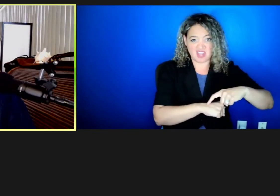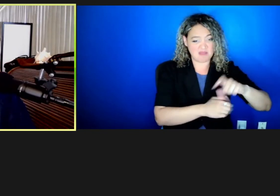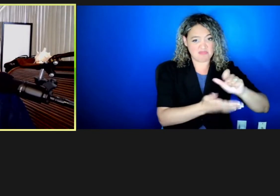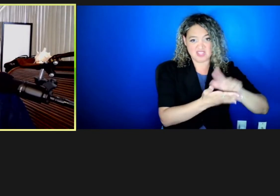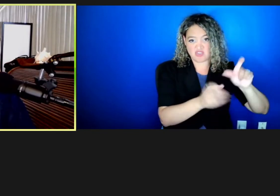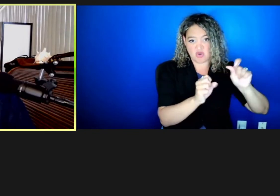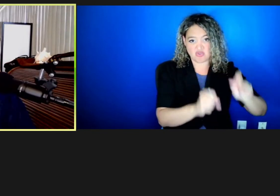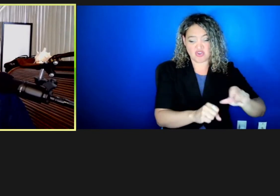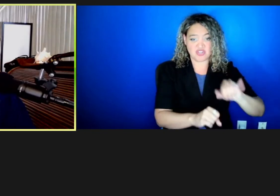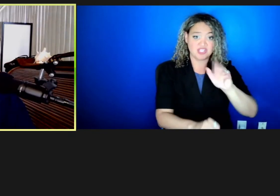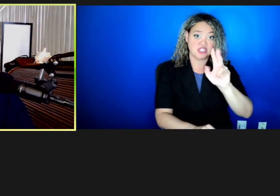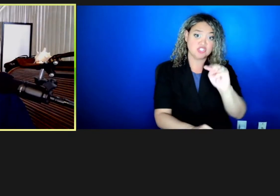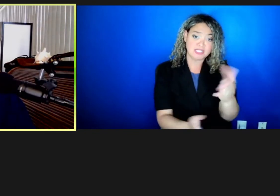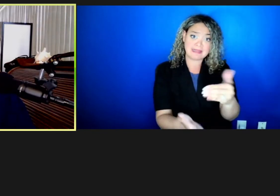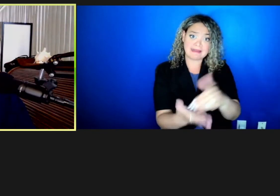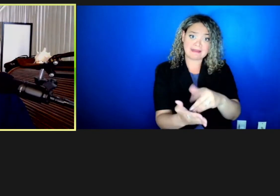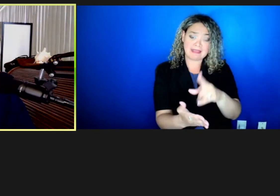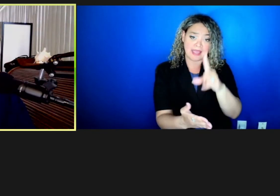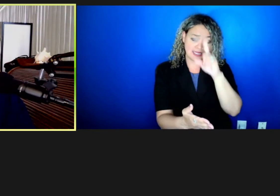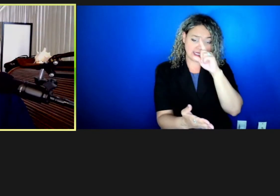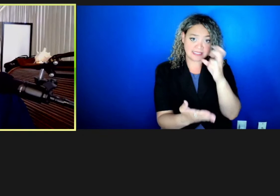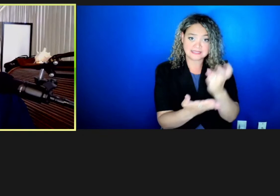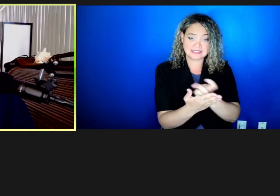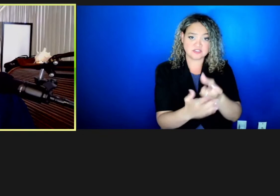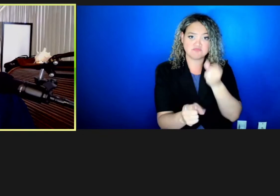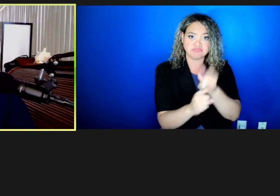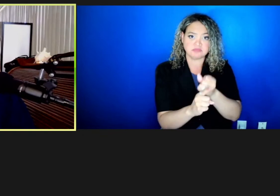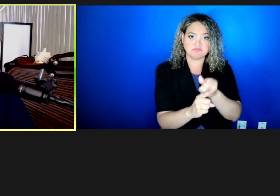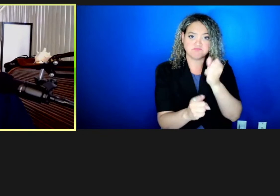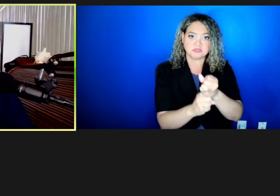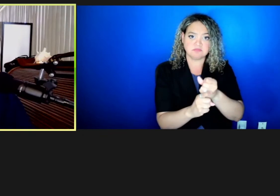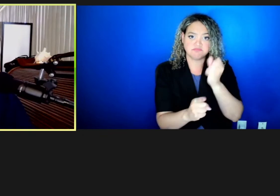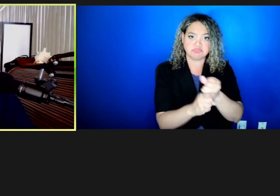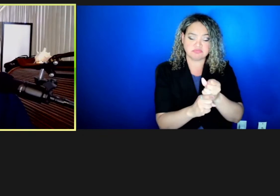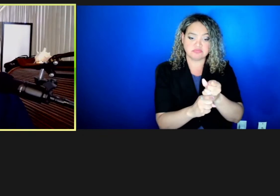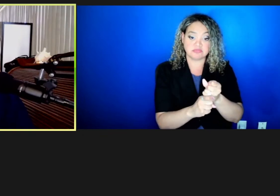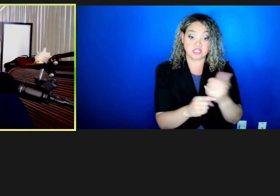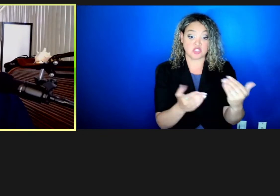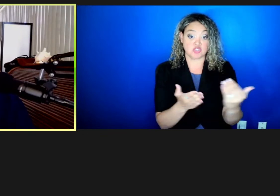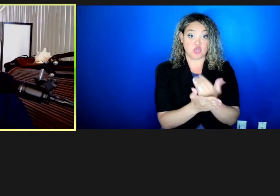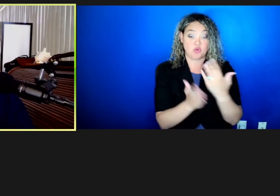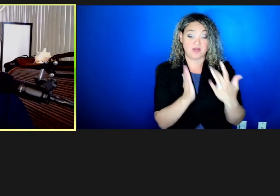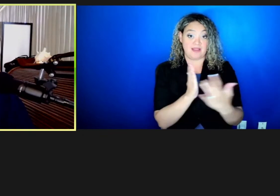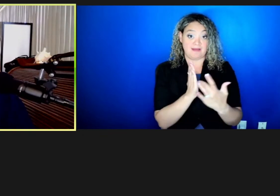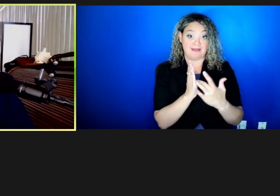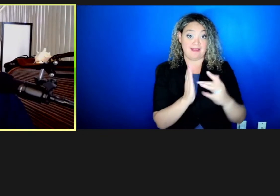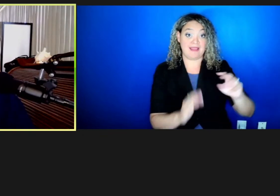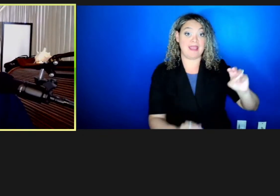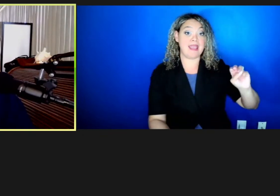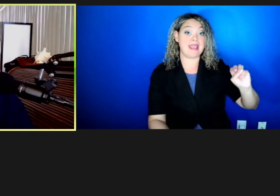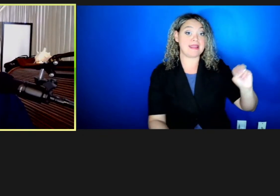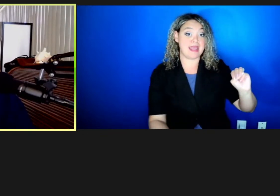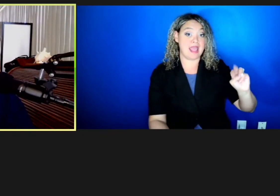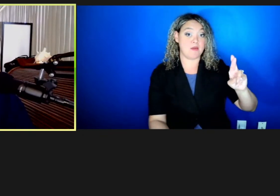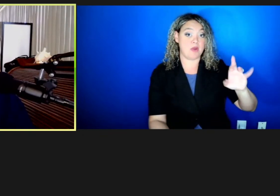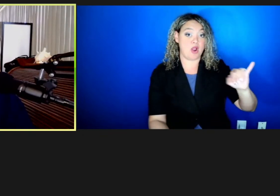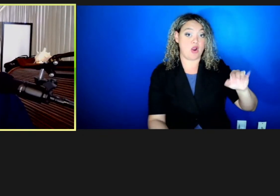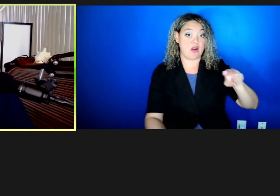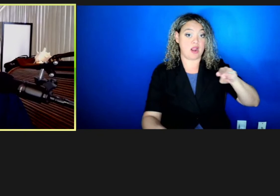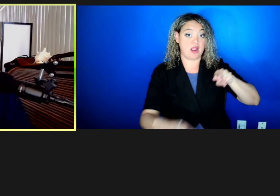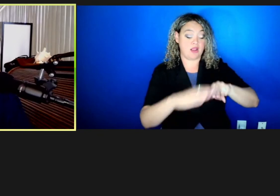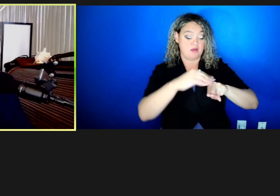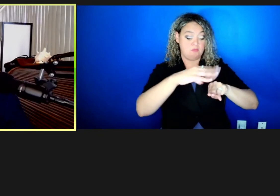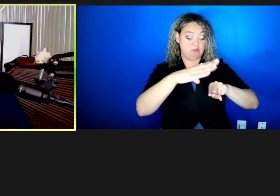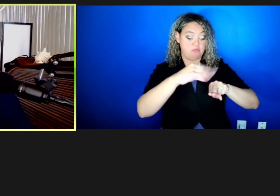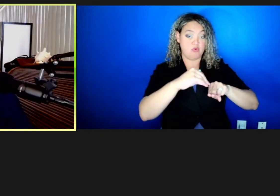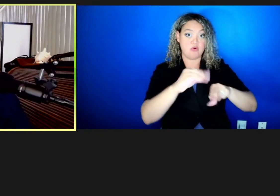again began to endure seizures. A new medical technology, the MRI machine, gave the surgeon